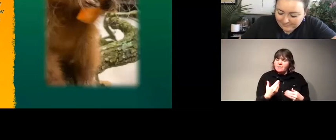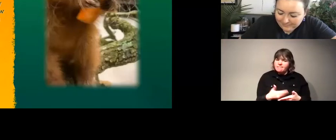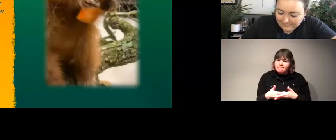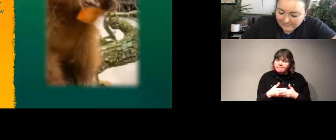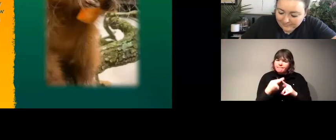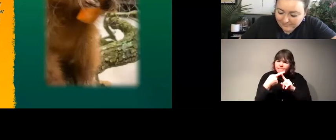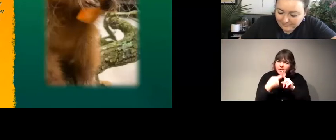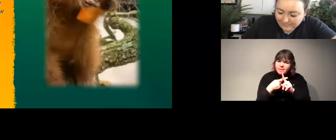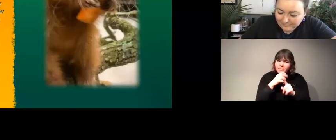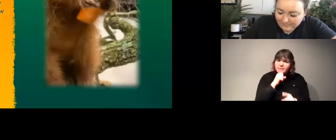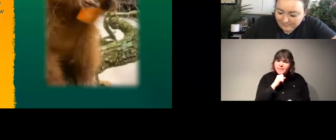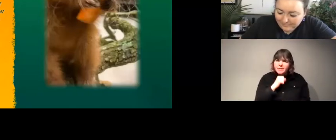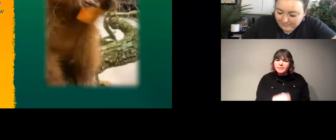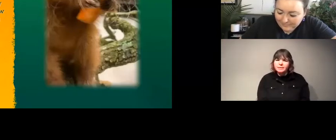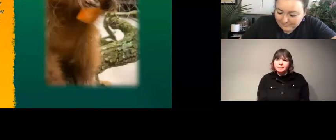1 month old